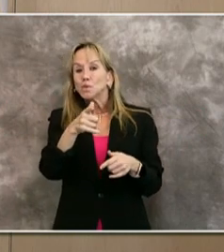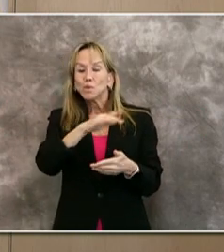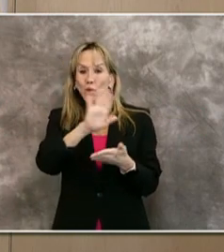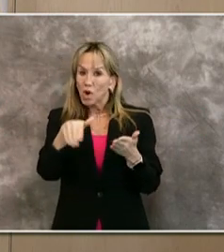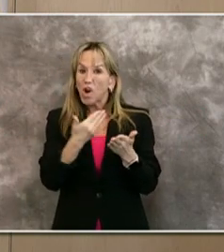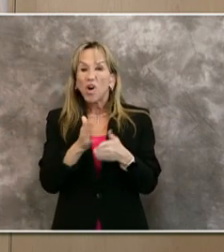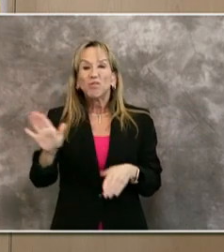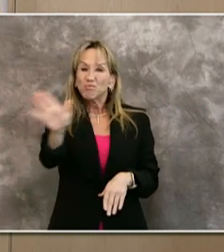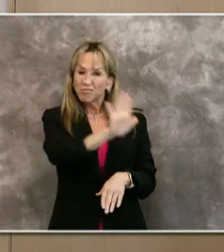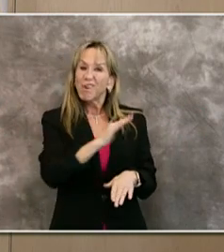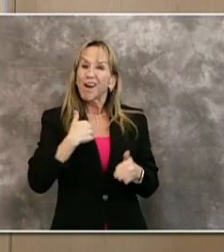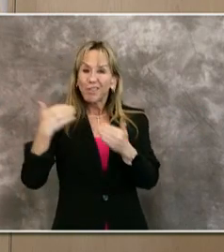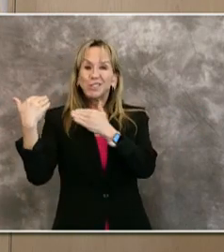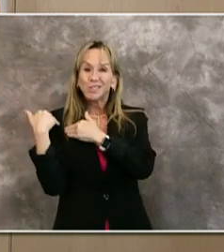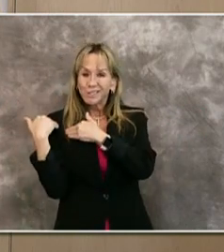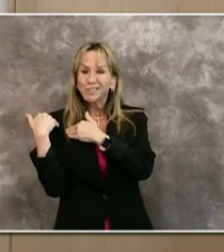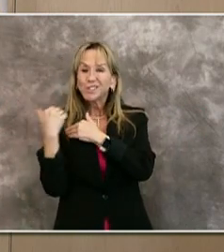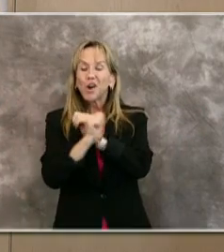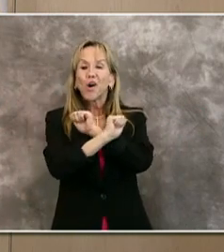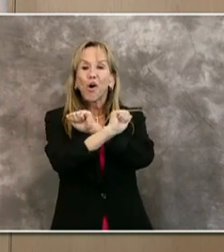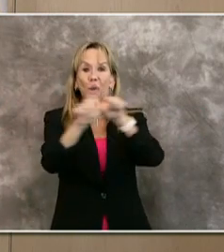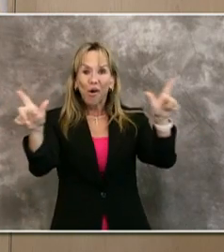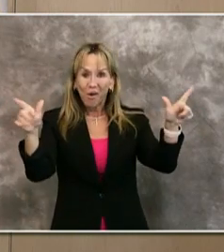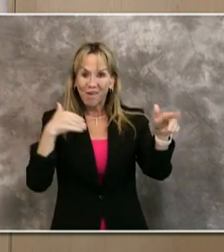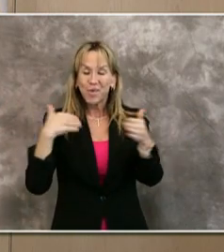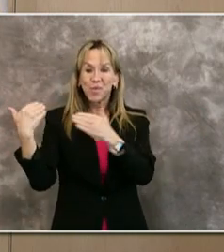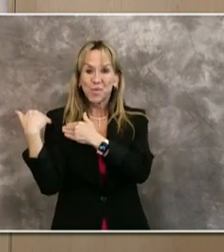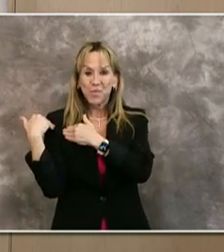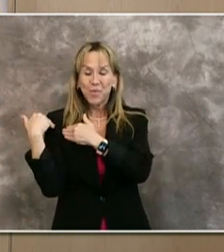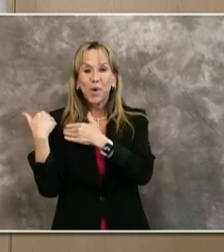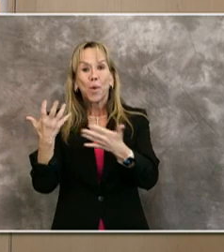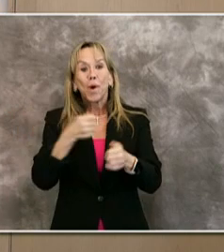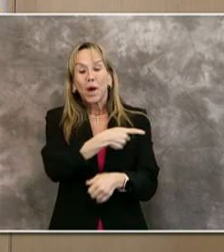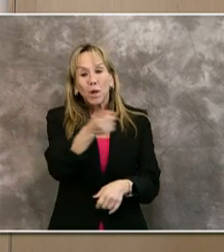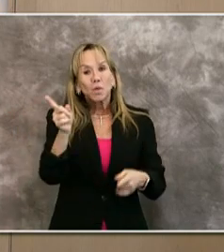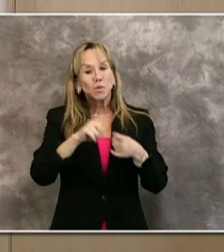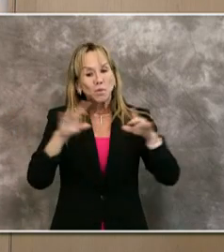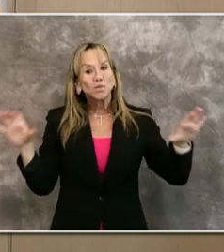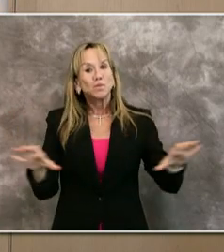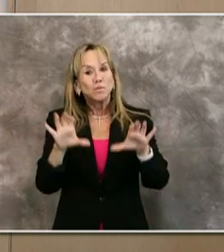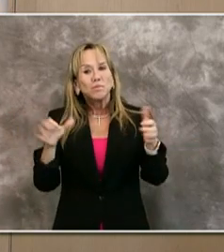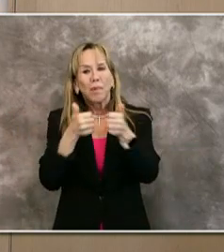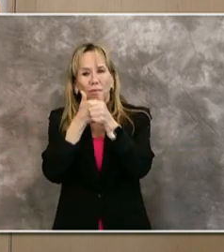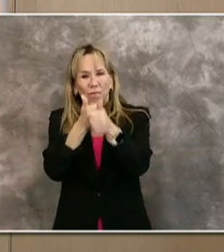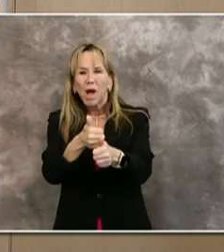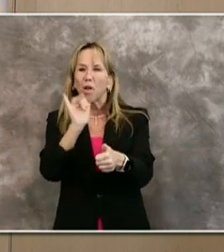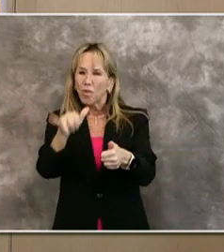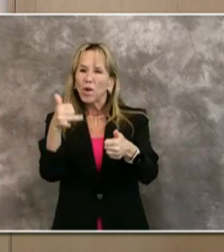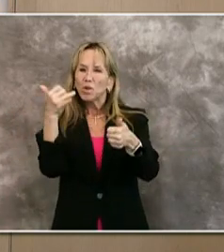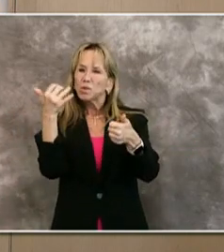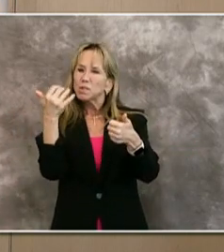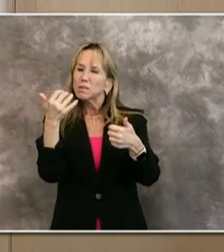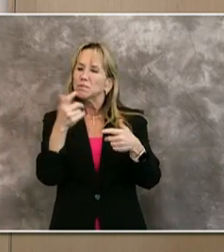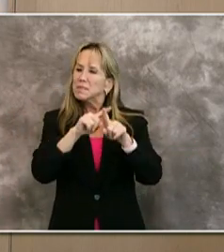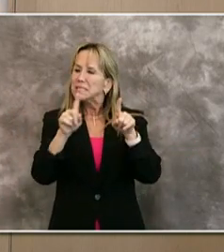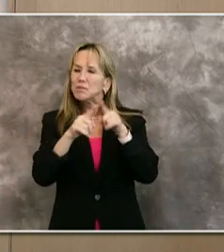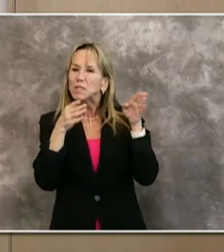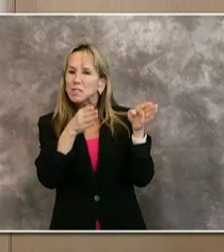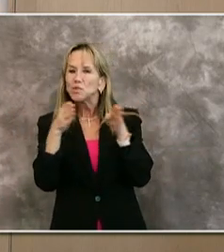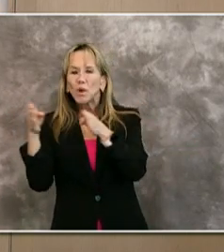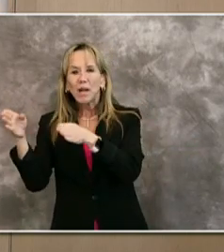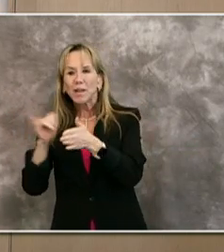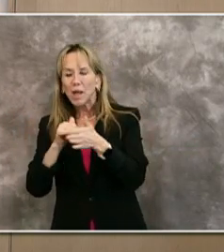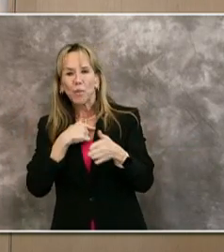a role to play, and we want everyone to take action to follow those 3 strategies that we